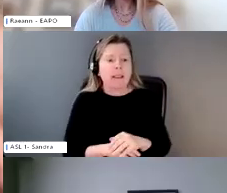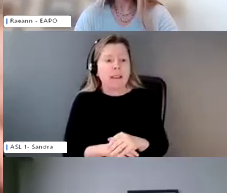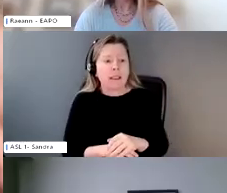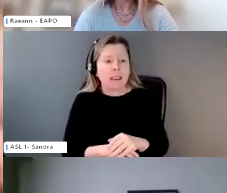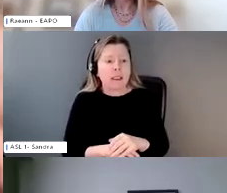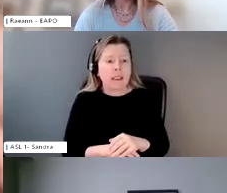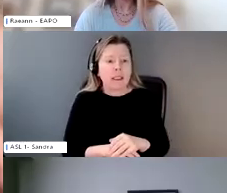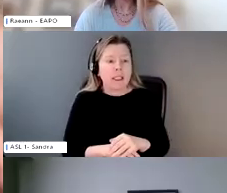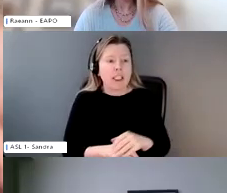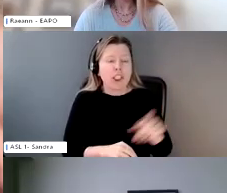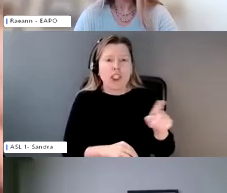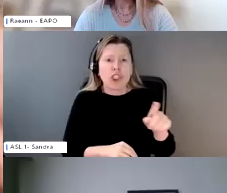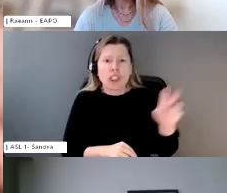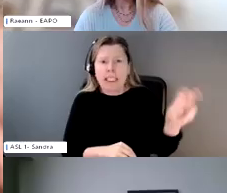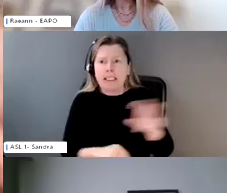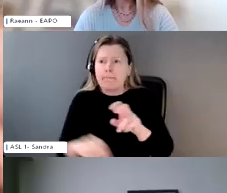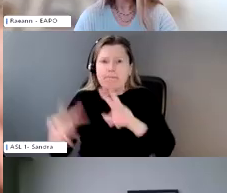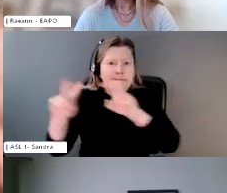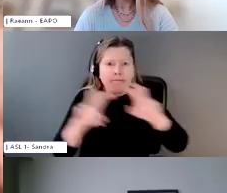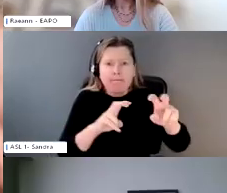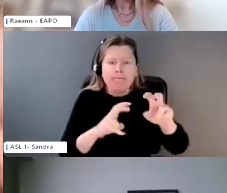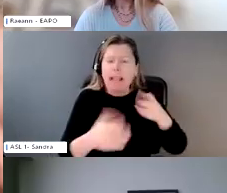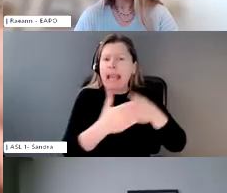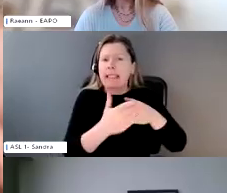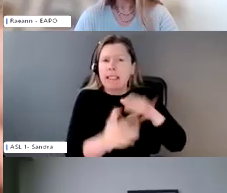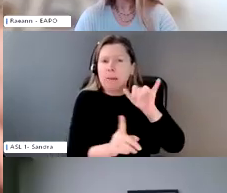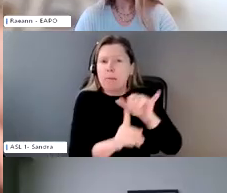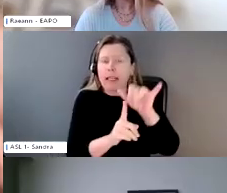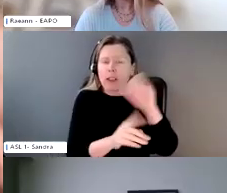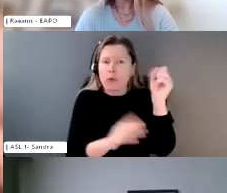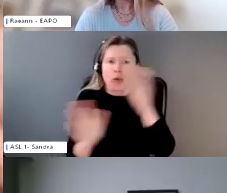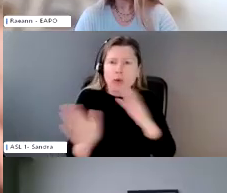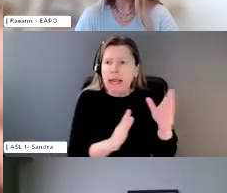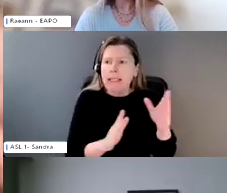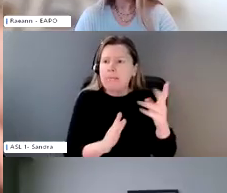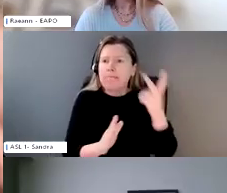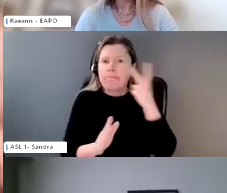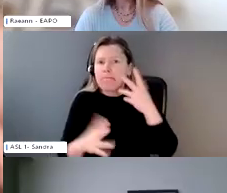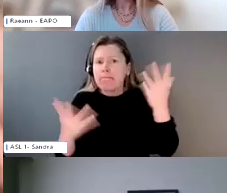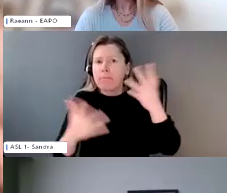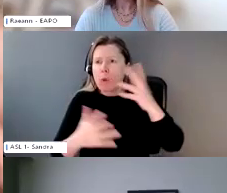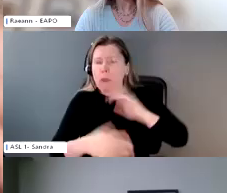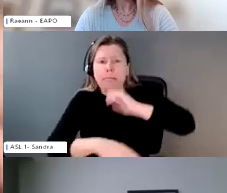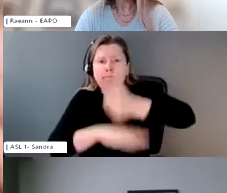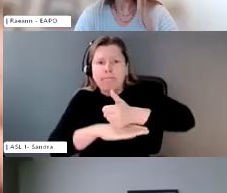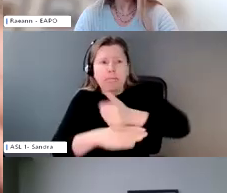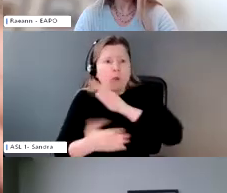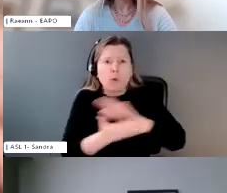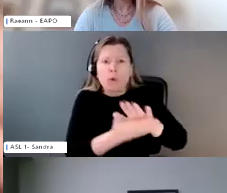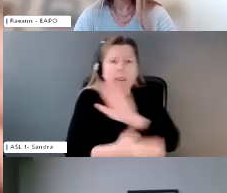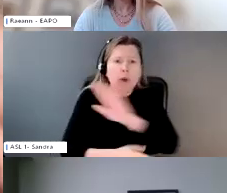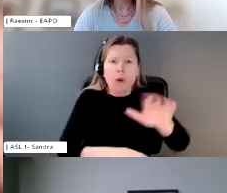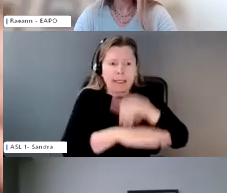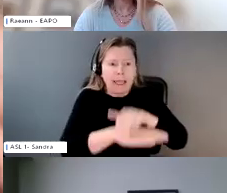to assess anti-bullying strategies that are being implemented in schools across England. She